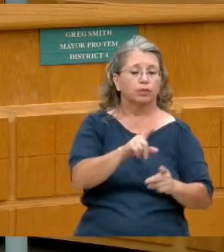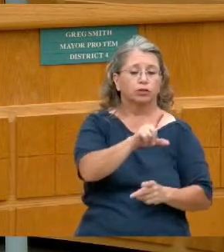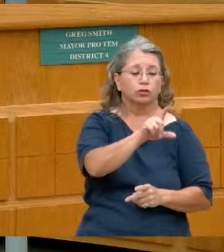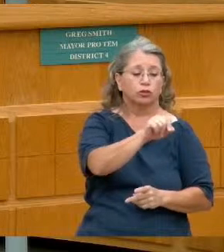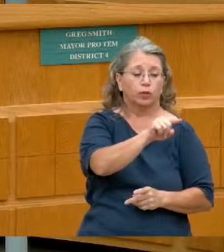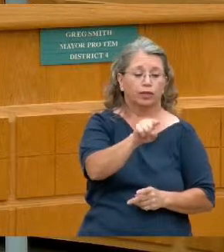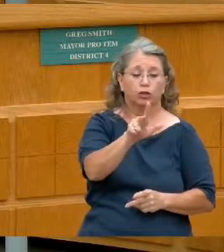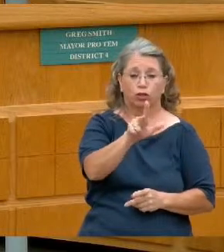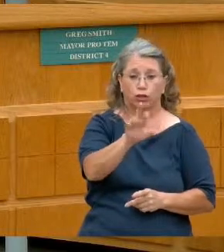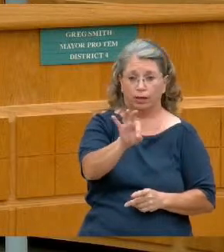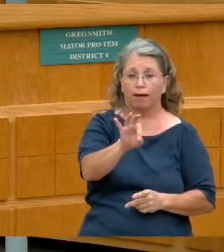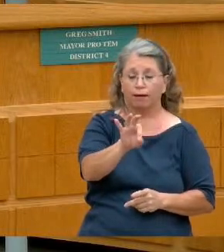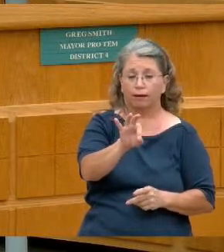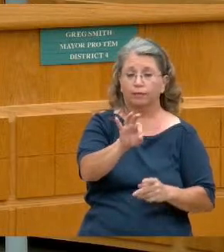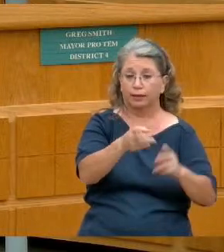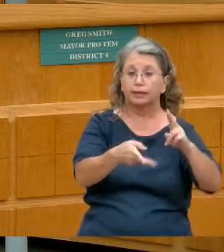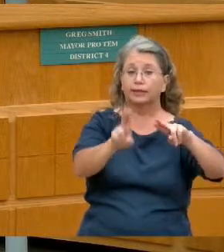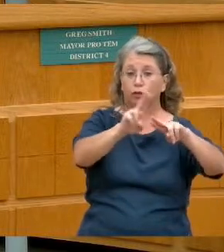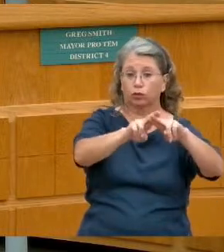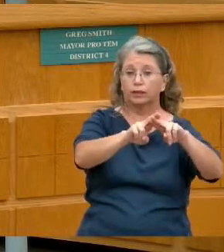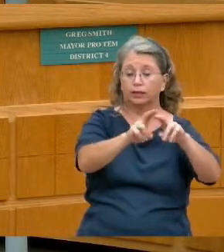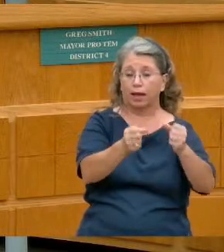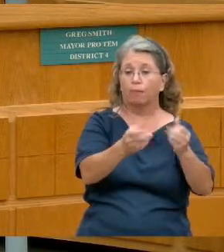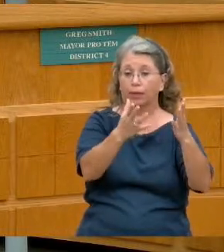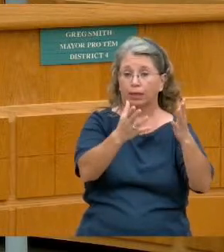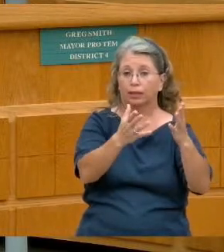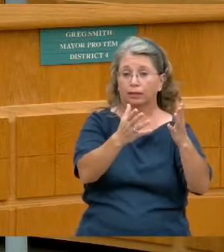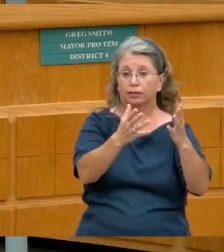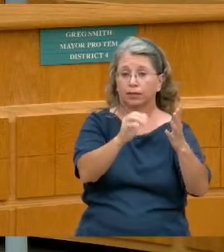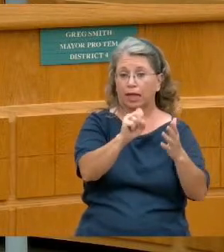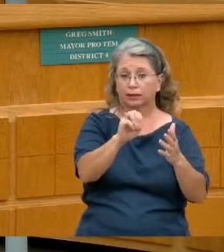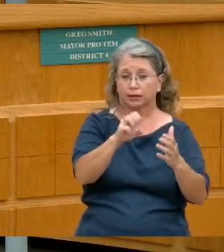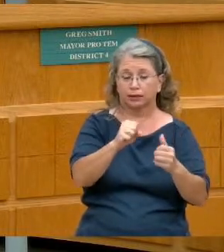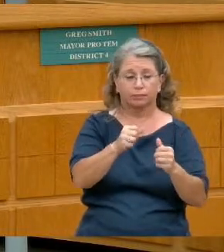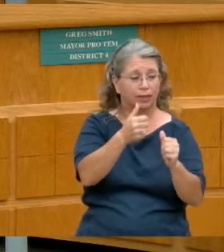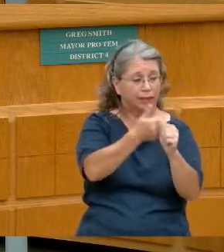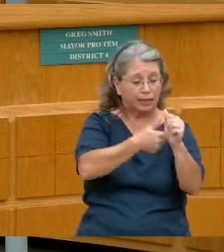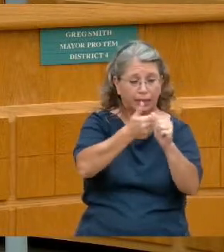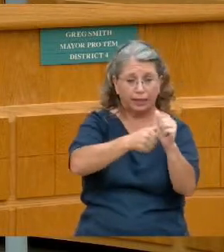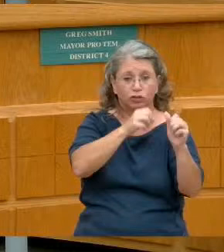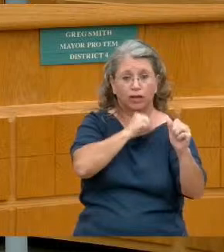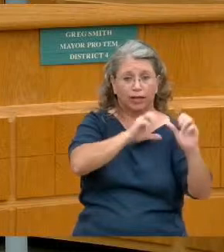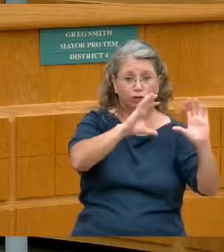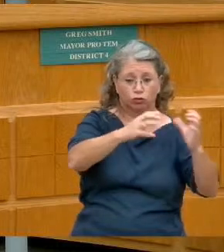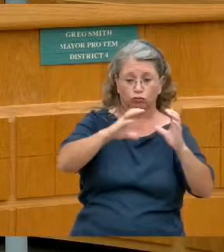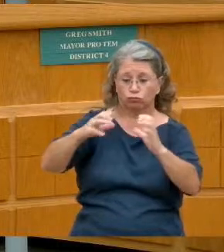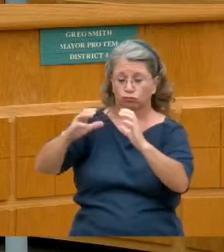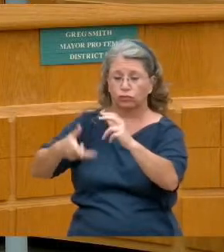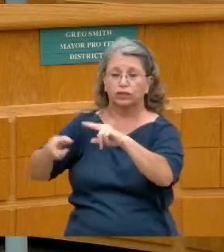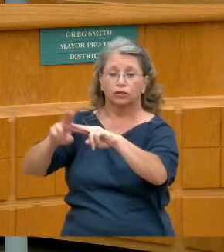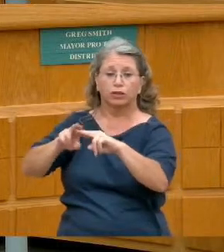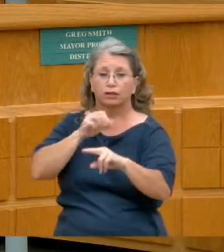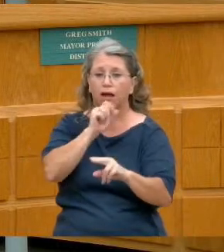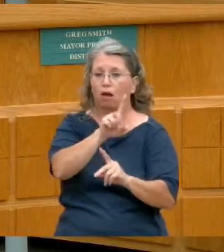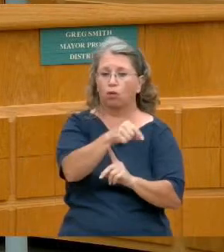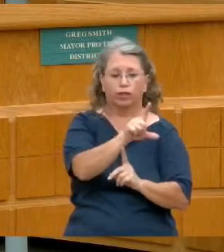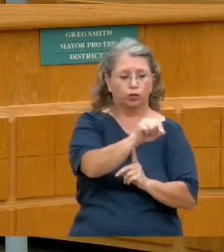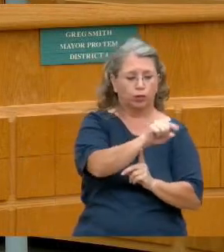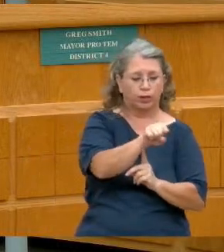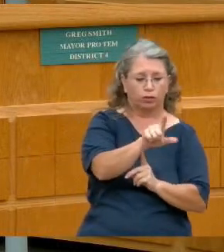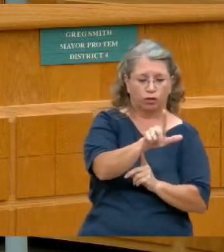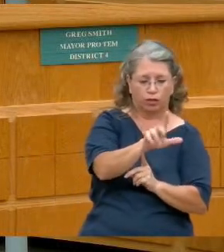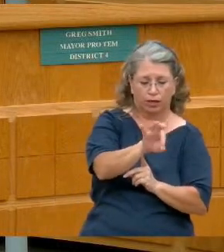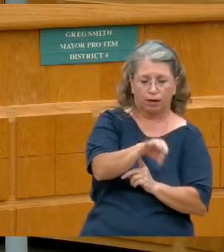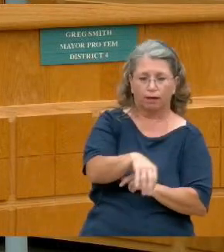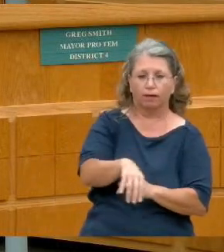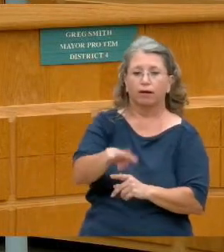in the number of cases, even when you account for how many there are, everybody's increasing. Not just people that are 20 to 39, people that are 40